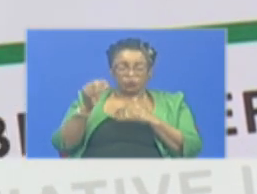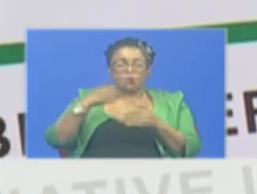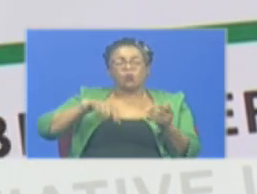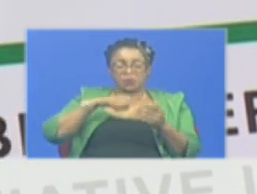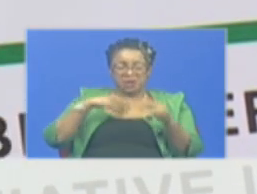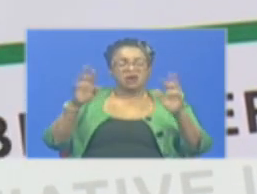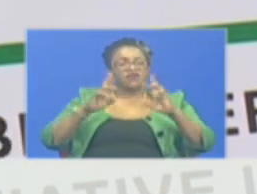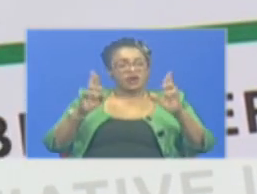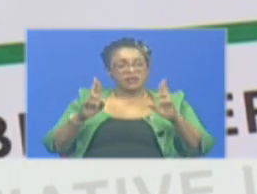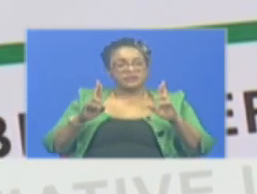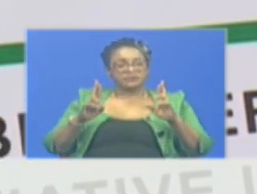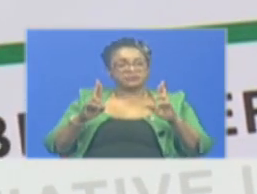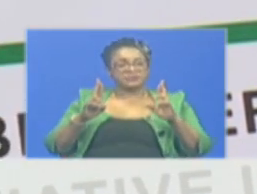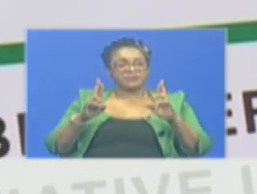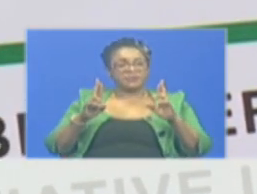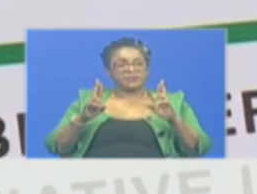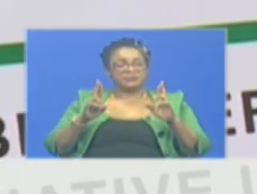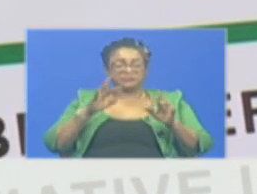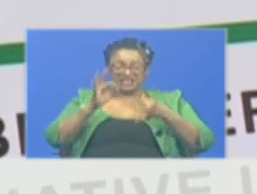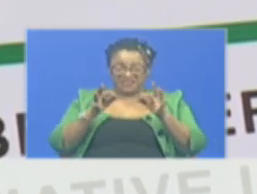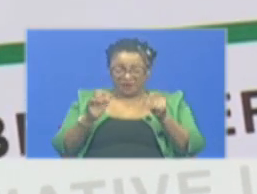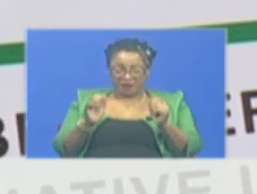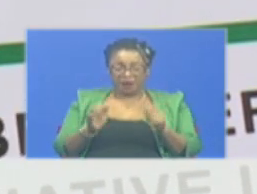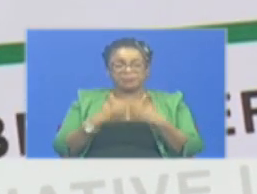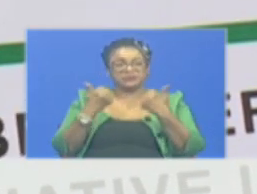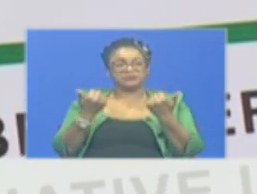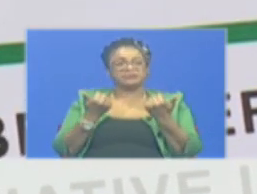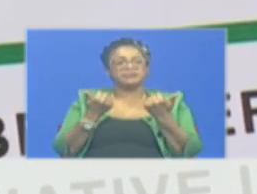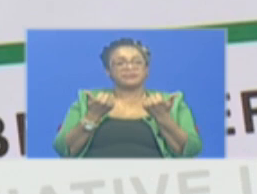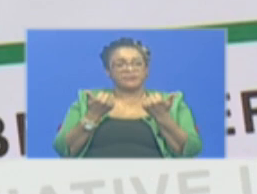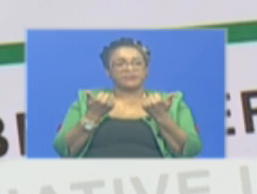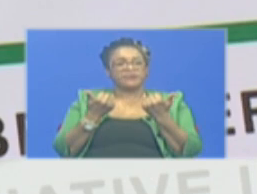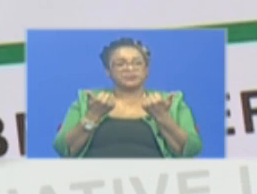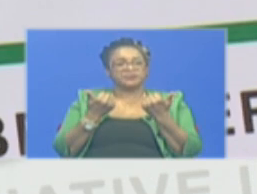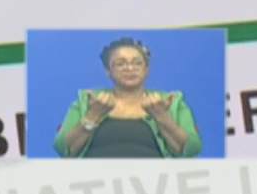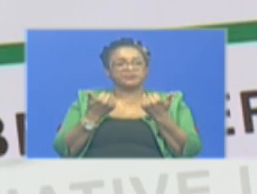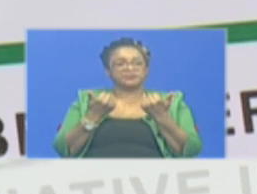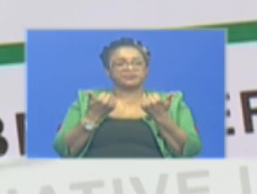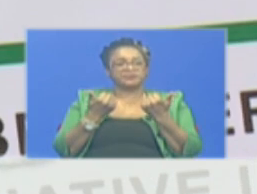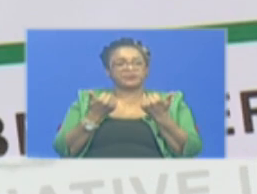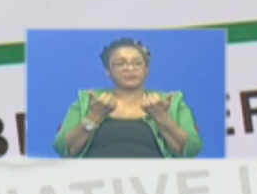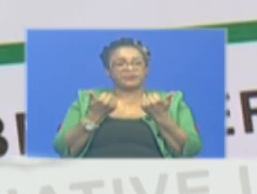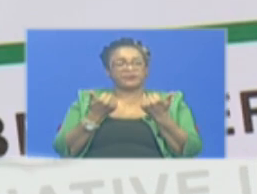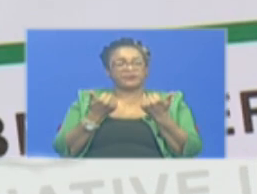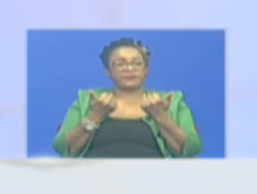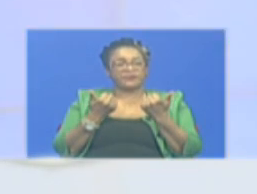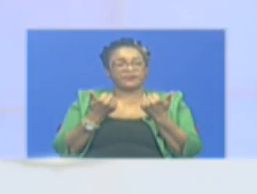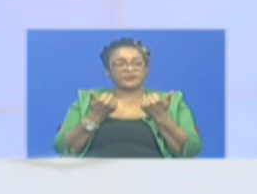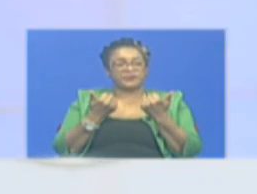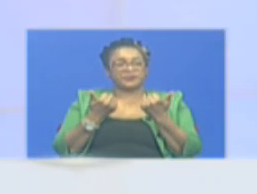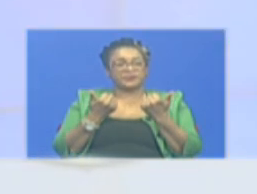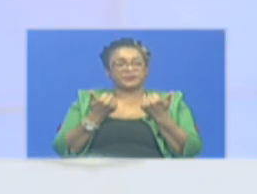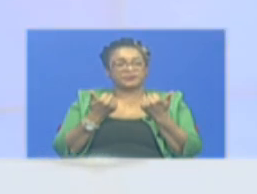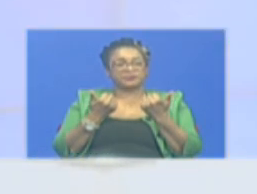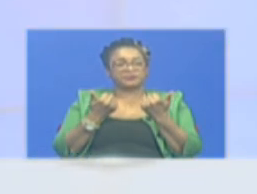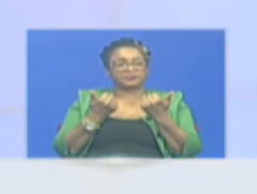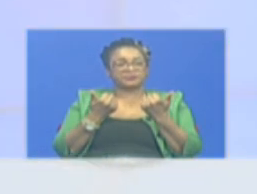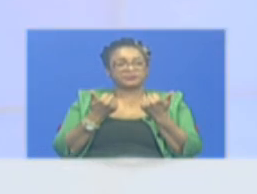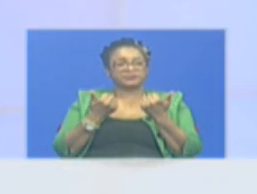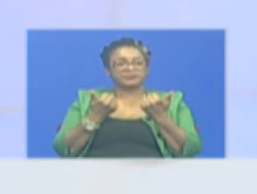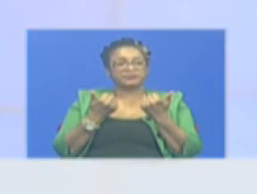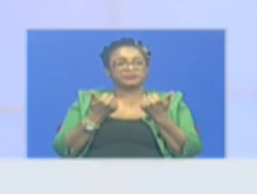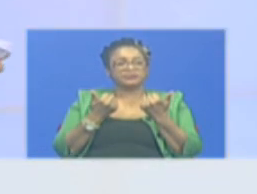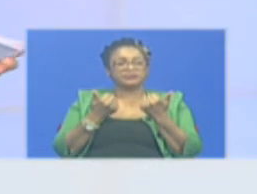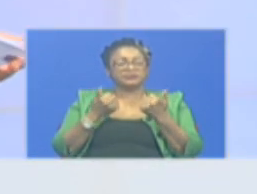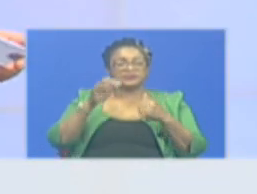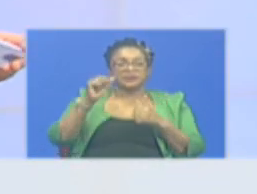prepared and ready just in case this information is not completely accurate. Absa Bank Kenya